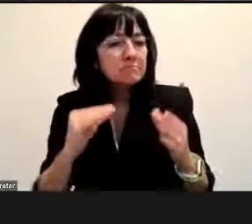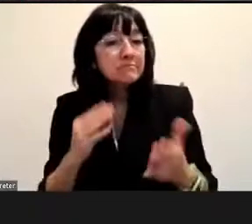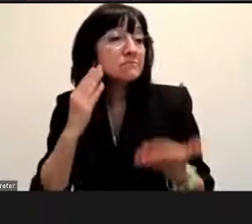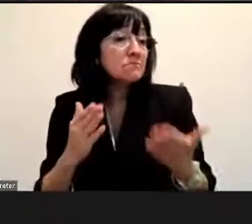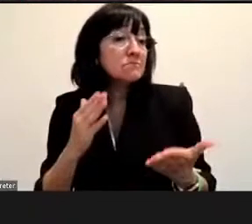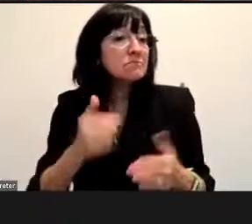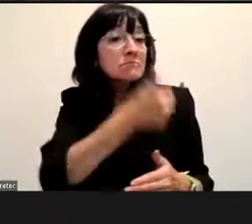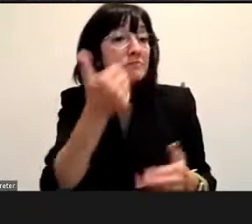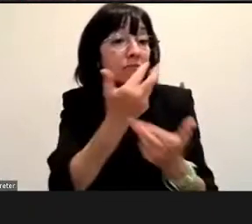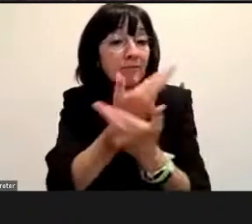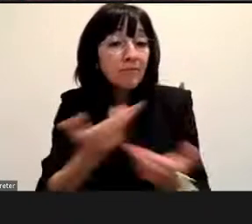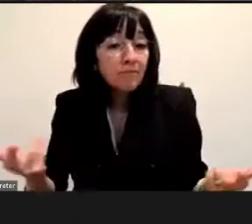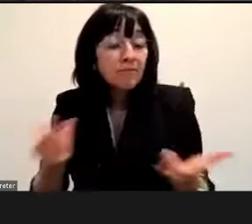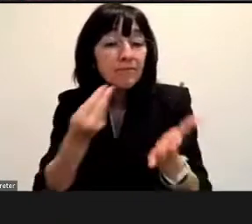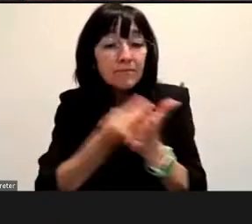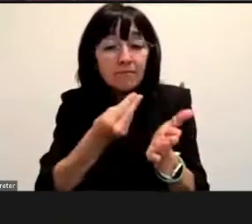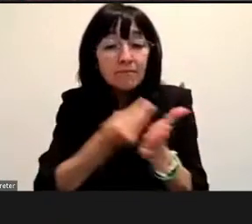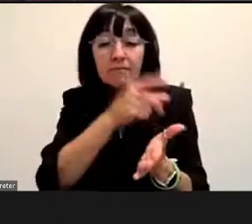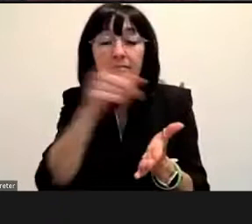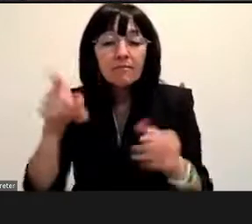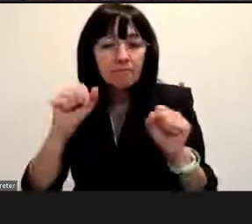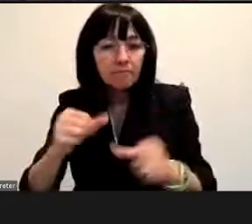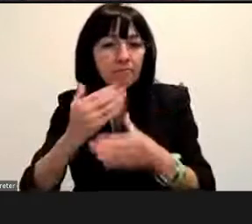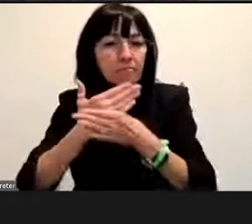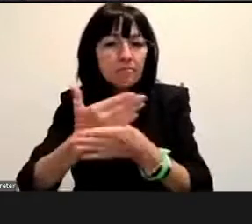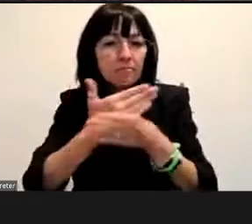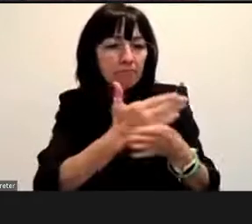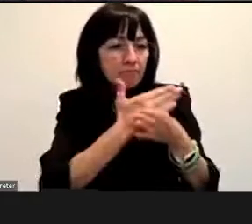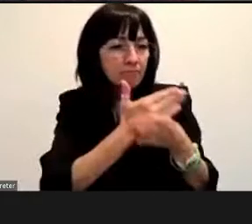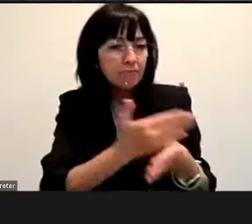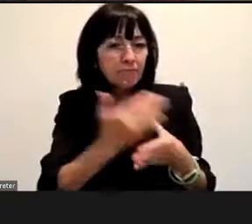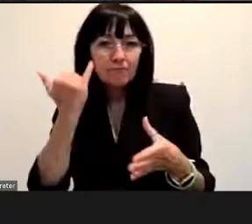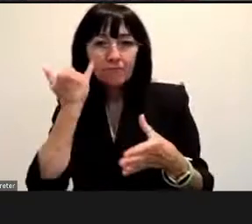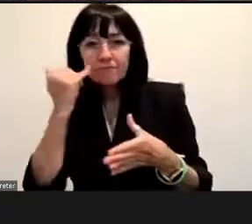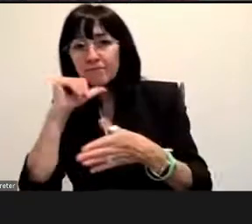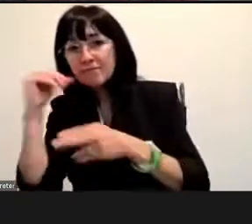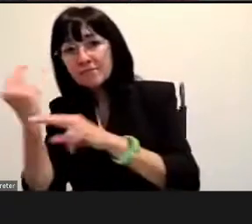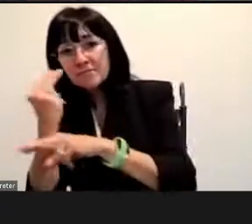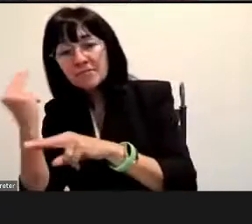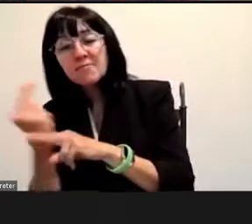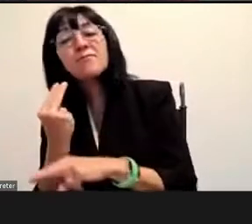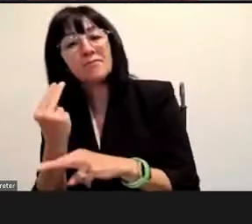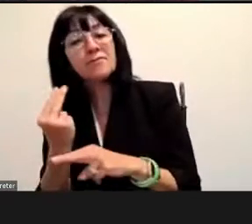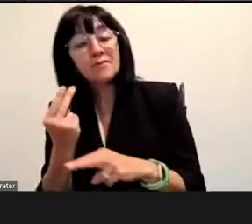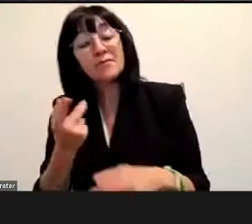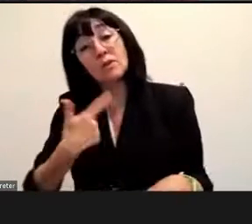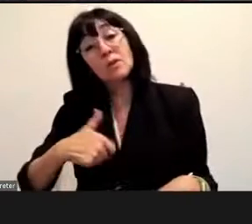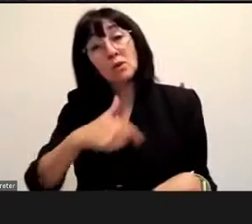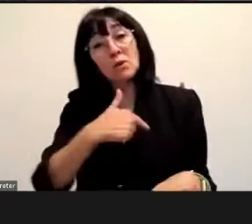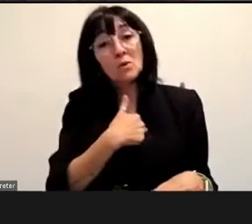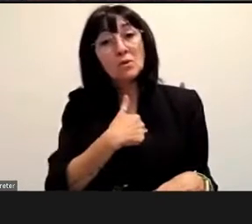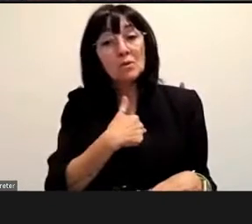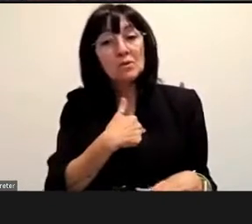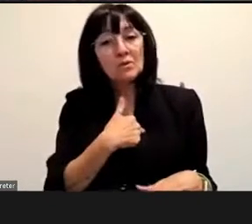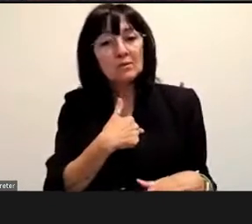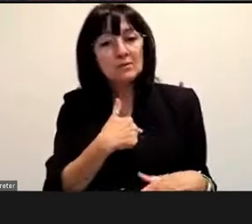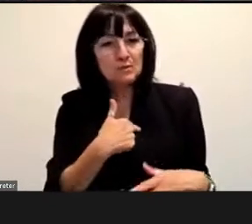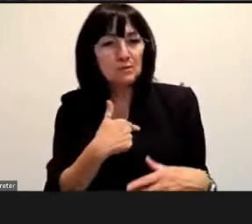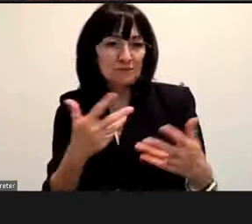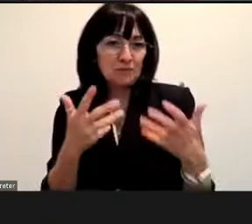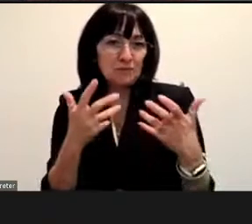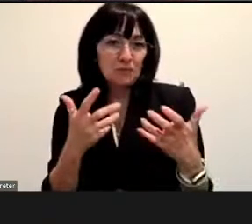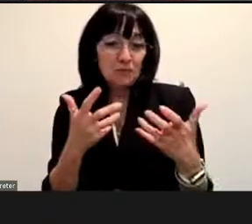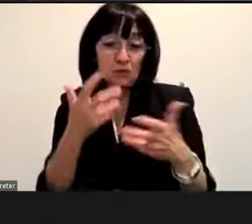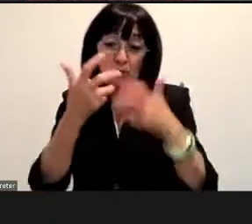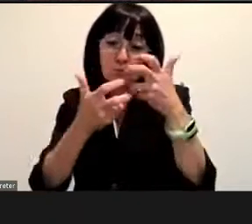a really, you know, a great way, because we are, after all, hired to be creative problem solvers.